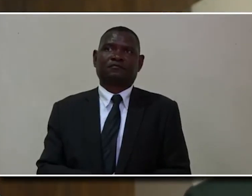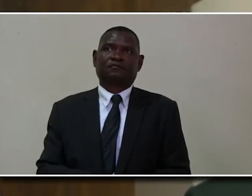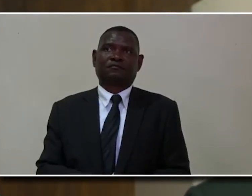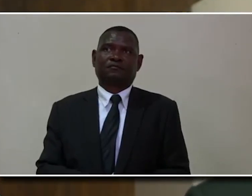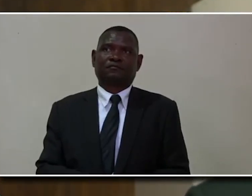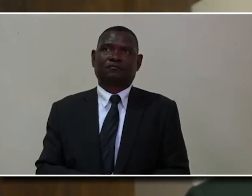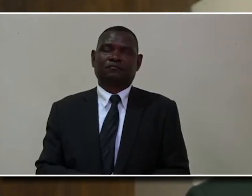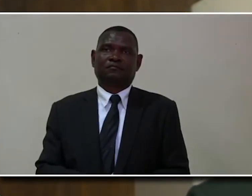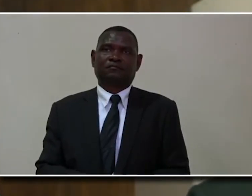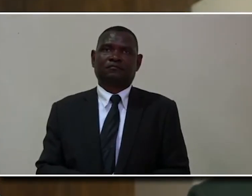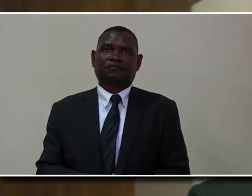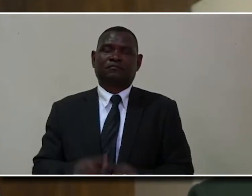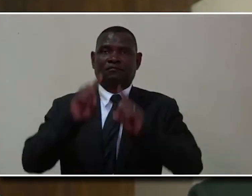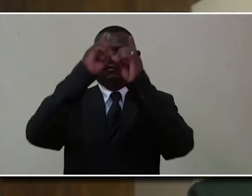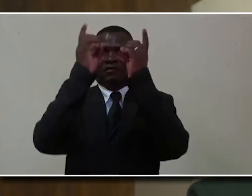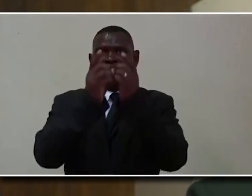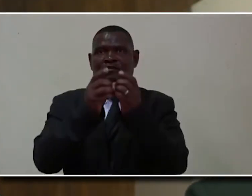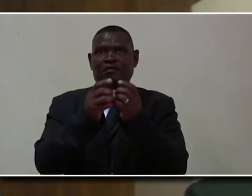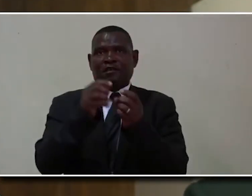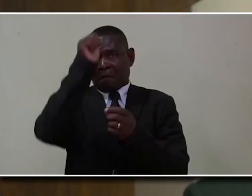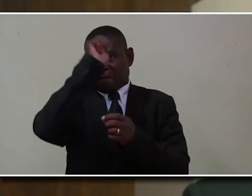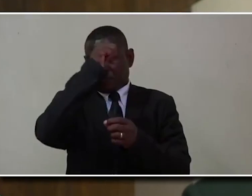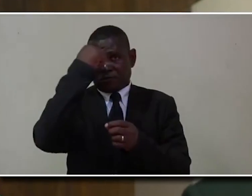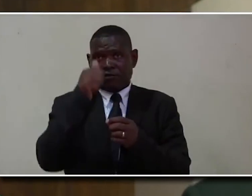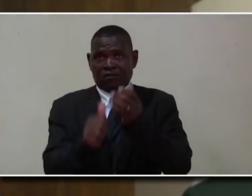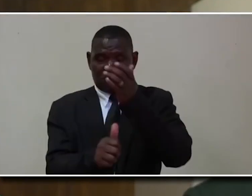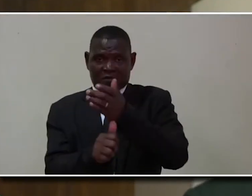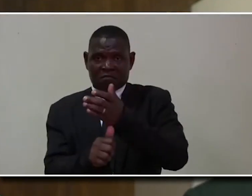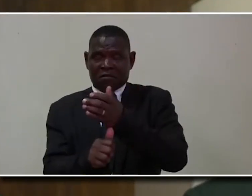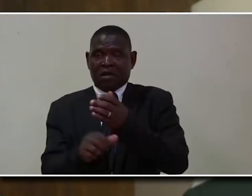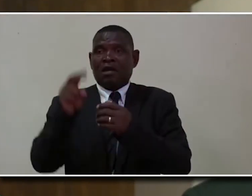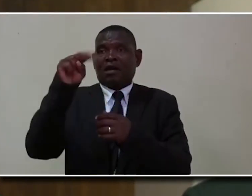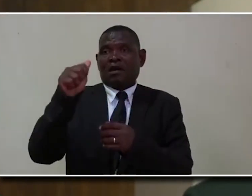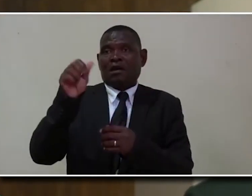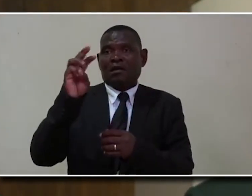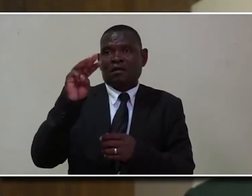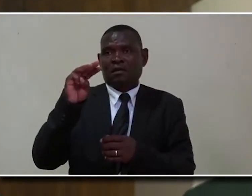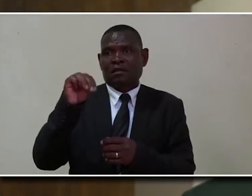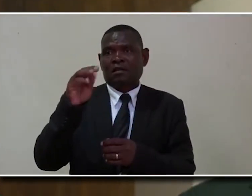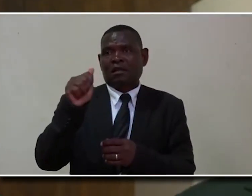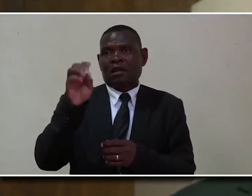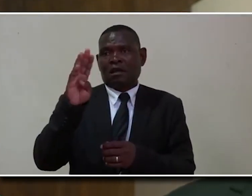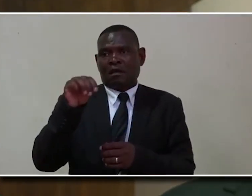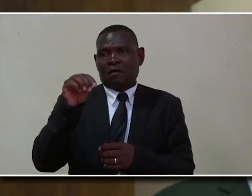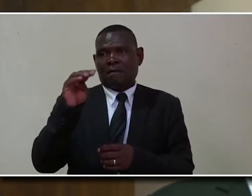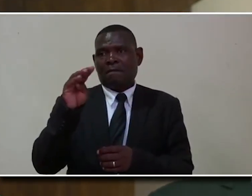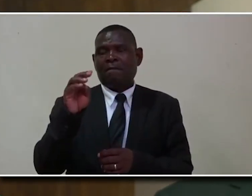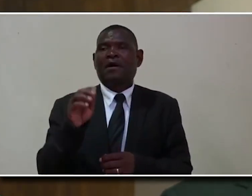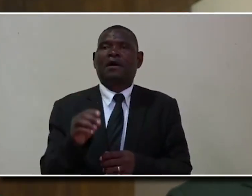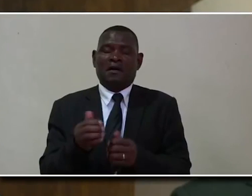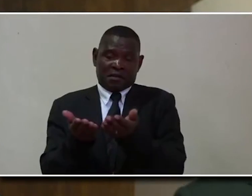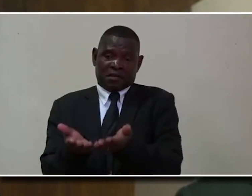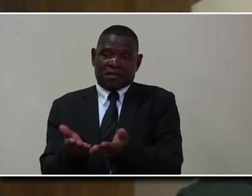the disapostle helper Robert Nsamba is also here. And the choir and the organ will play